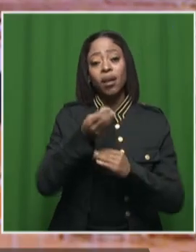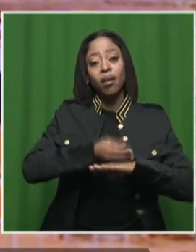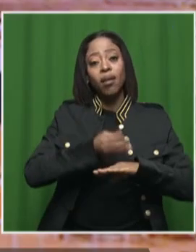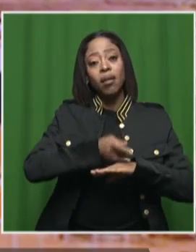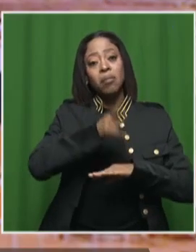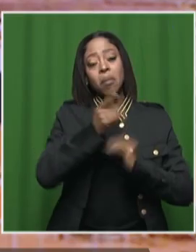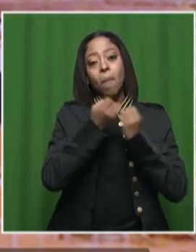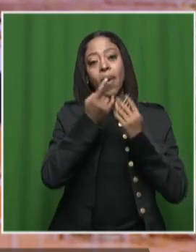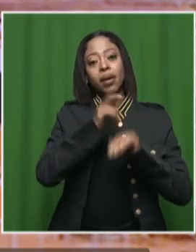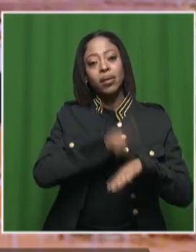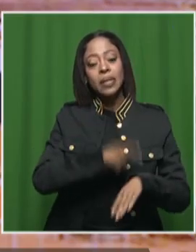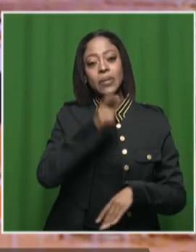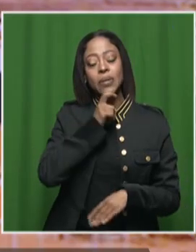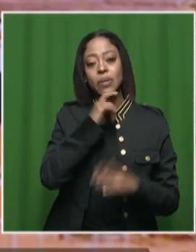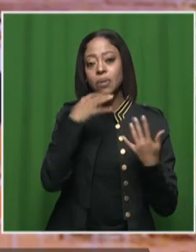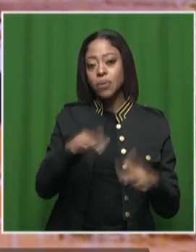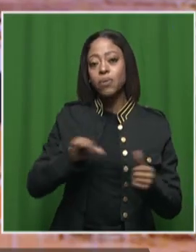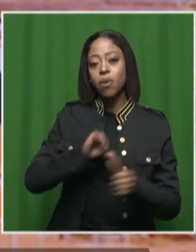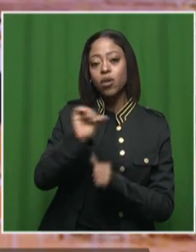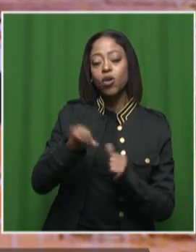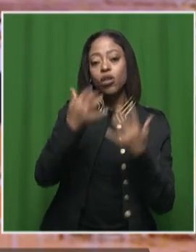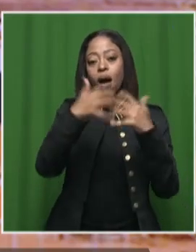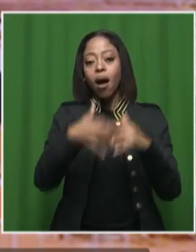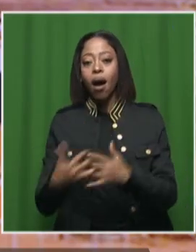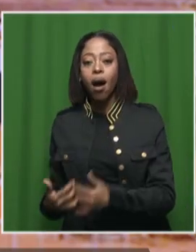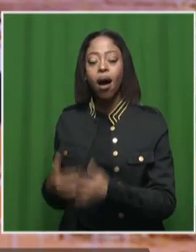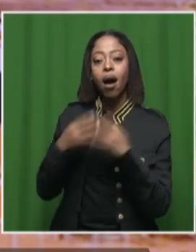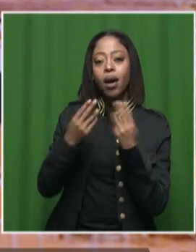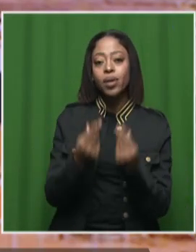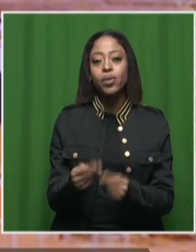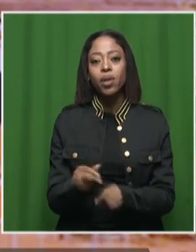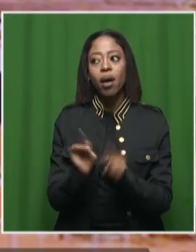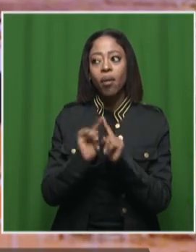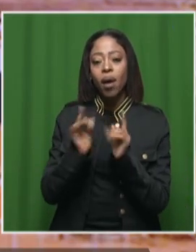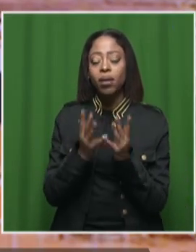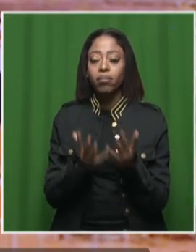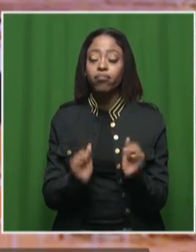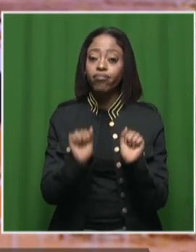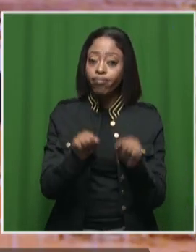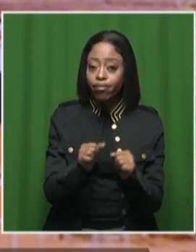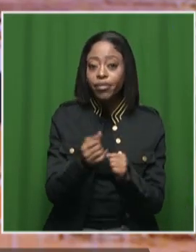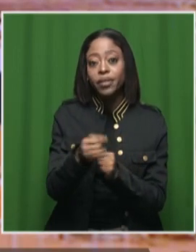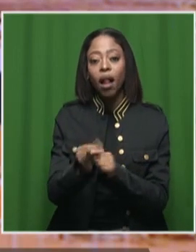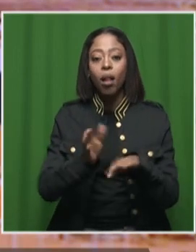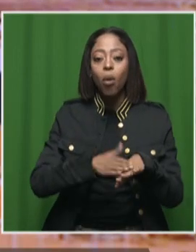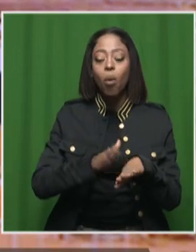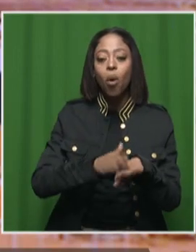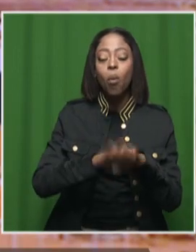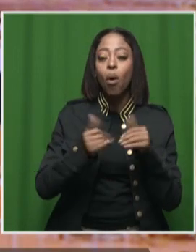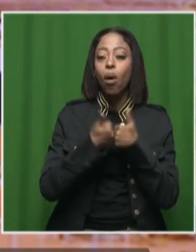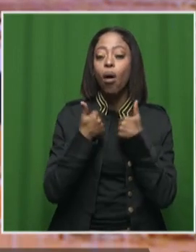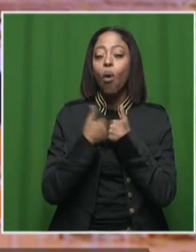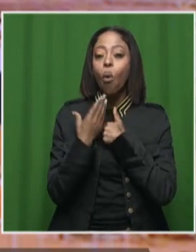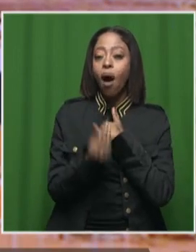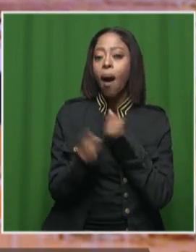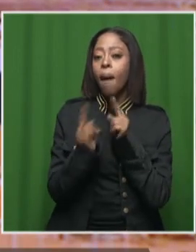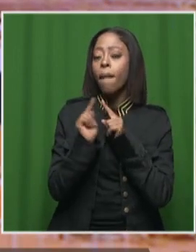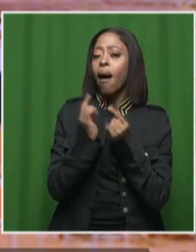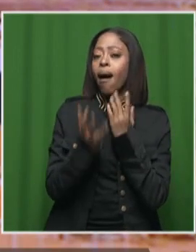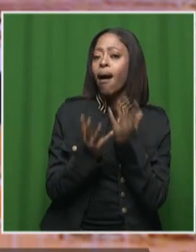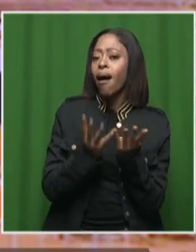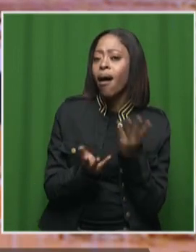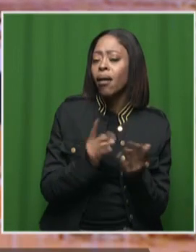has often been used as South Africa's social cohesion yardstick. I know we've still got major issues, but perhaps